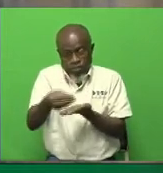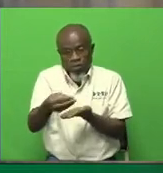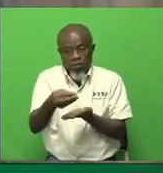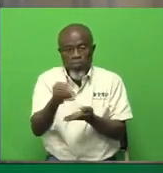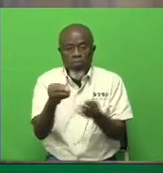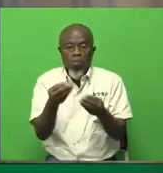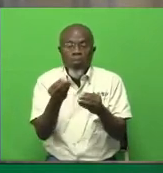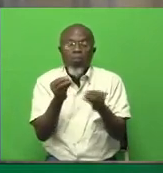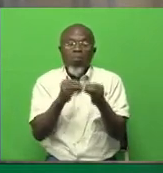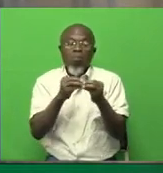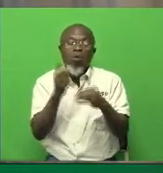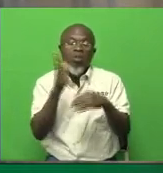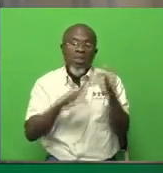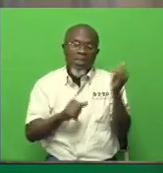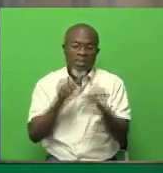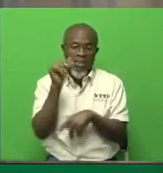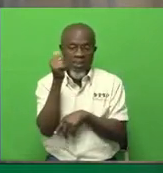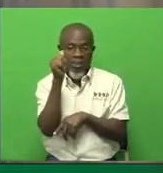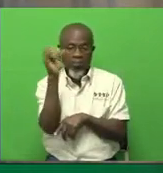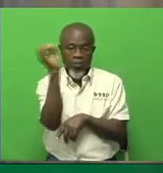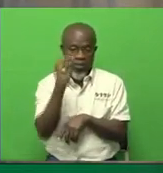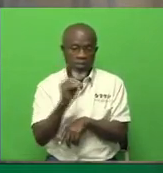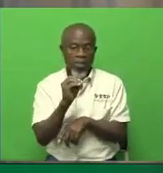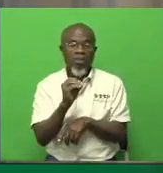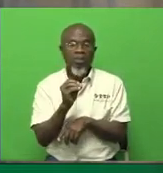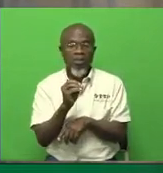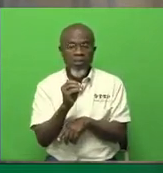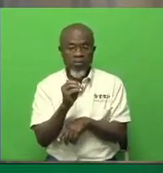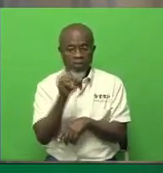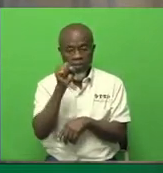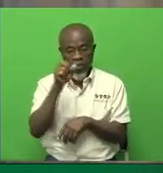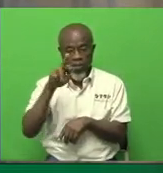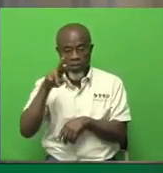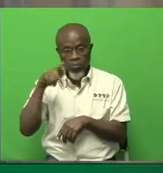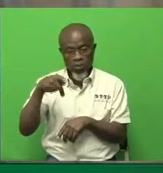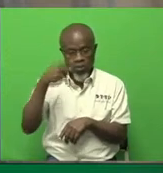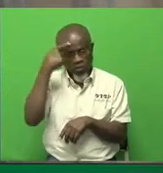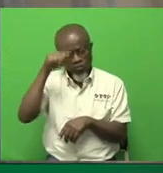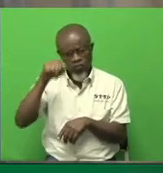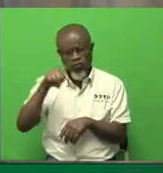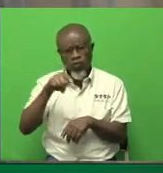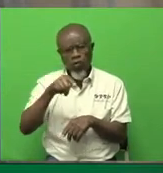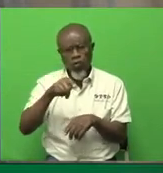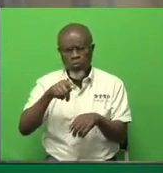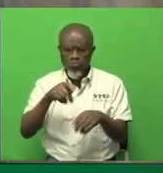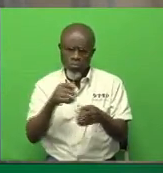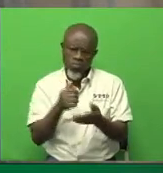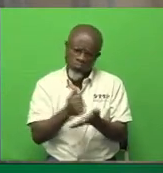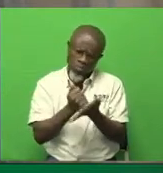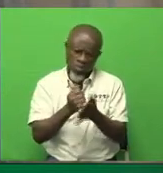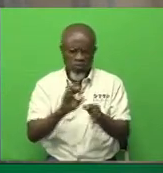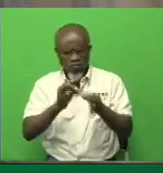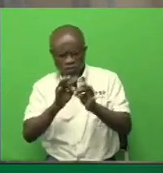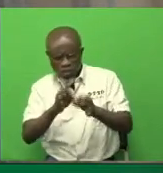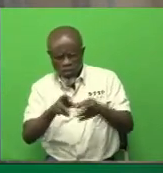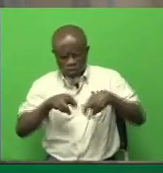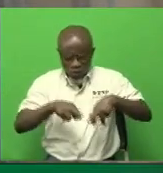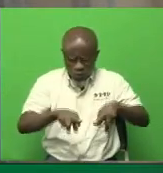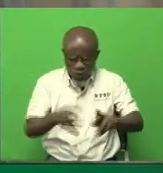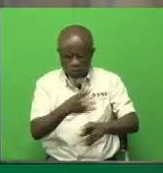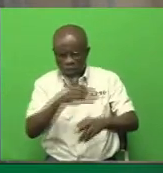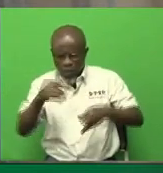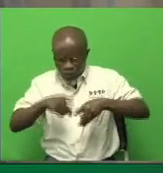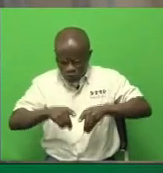develop the agricultural access Roads Irrigation and drainage for agricultural parks we will also